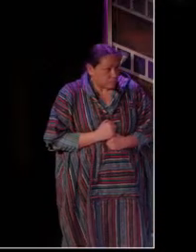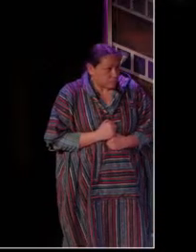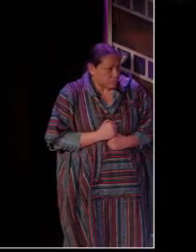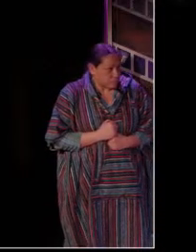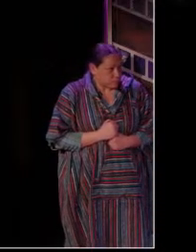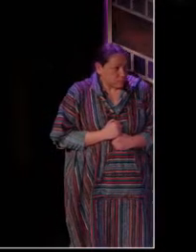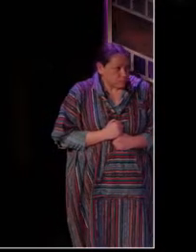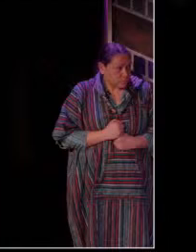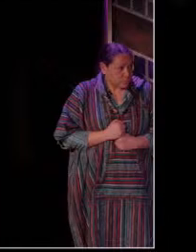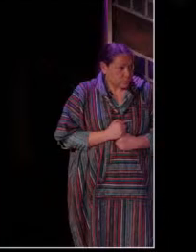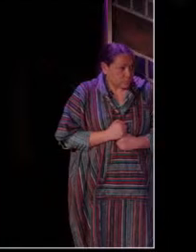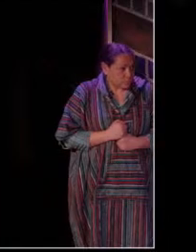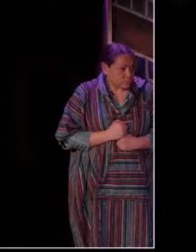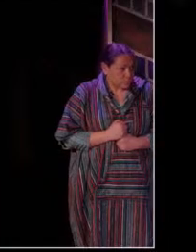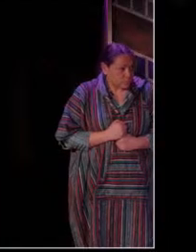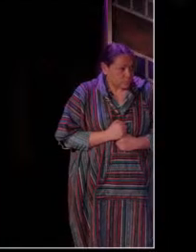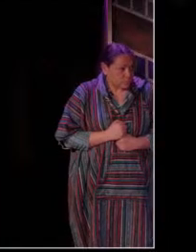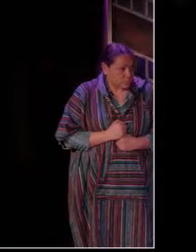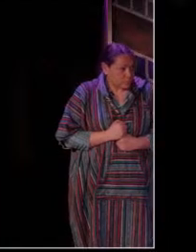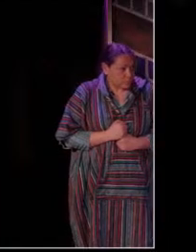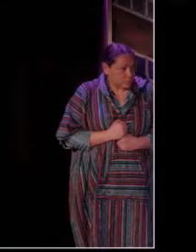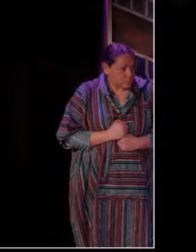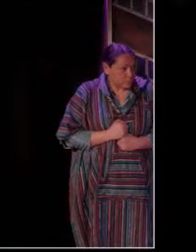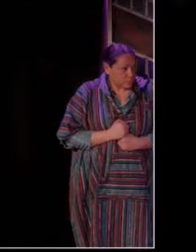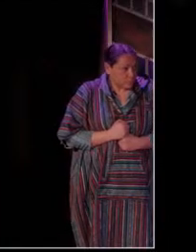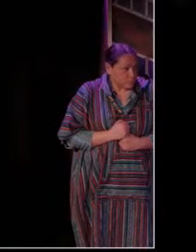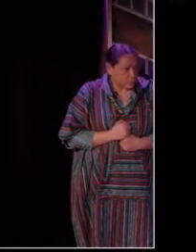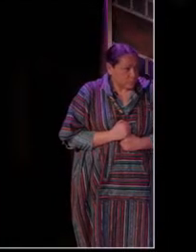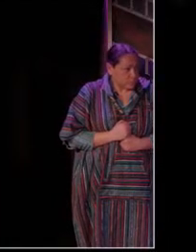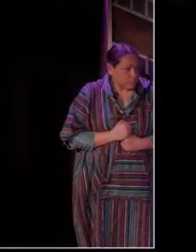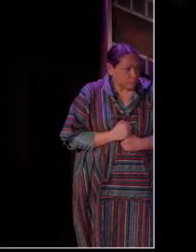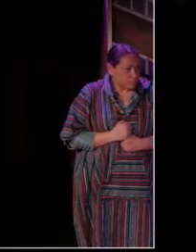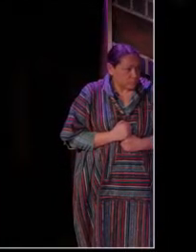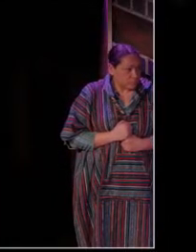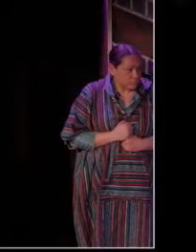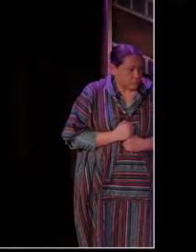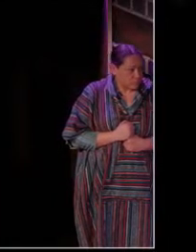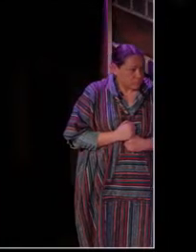She's asking who is going to go with her. She wants me.